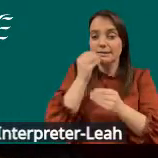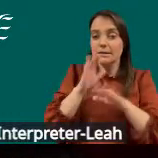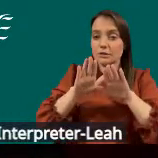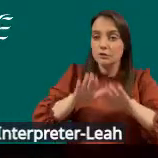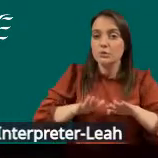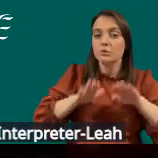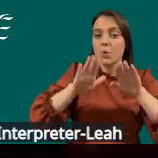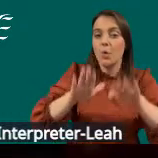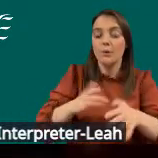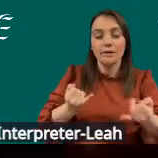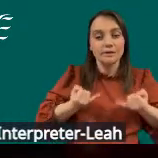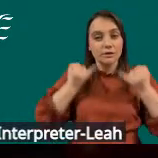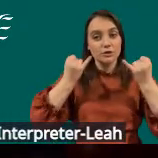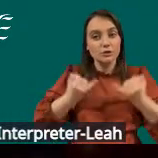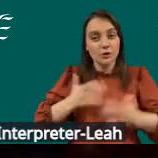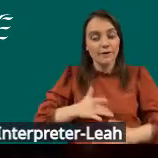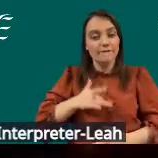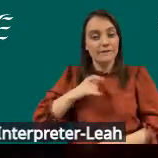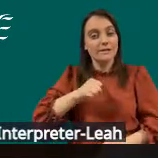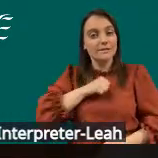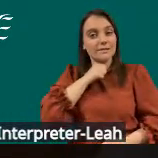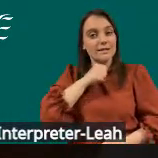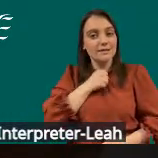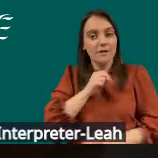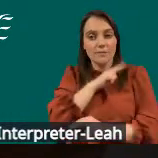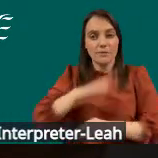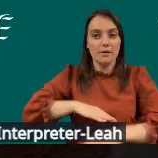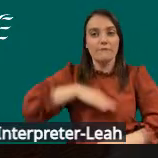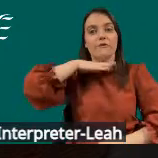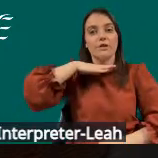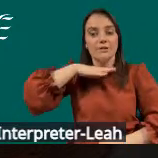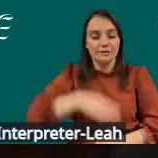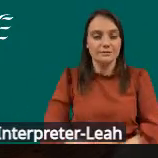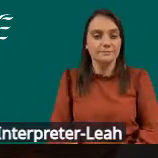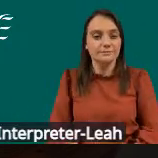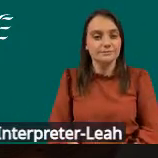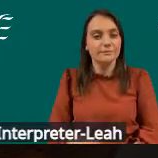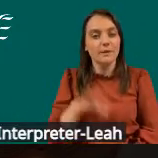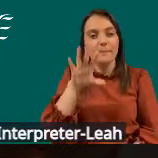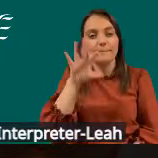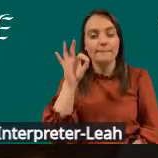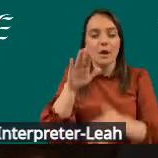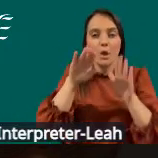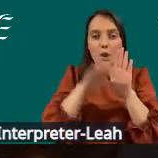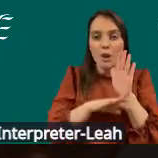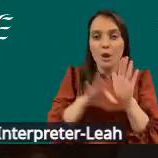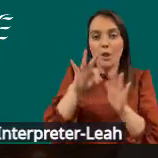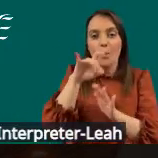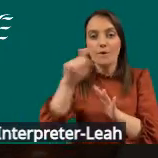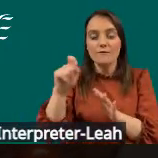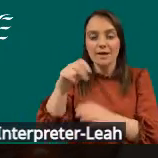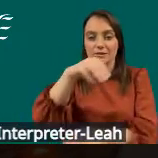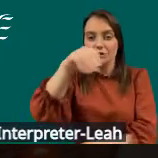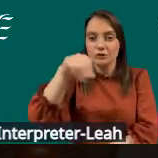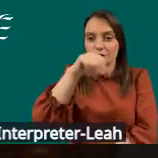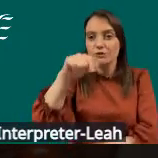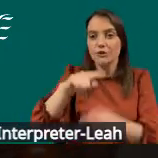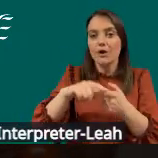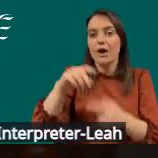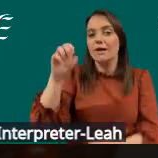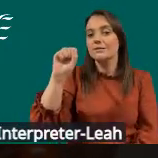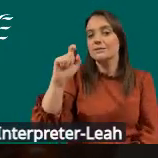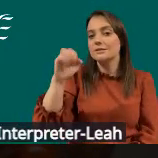feel satisfied but not stuffed. Choose lower fat, sugar, and salt options for meals, snacks, and for